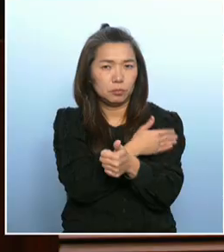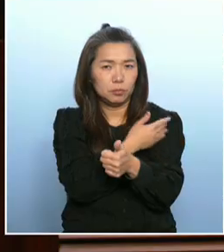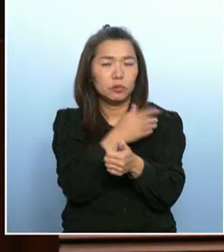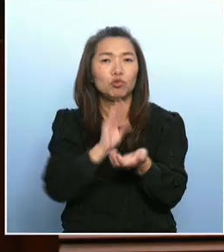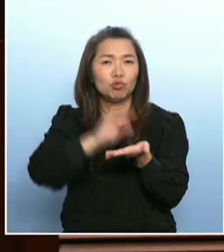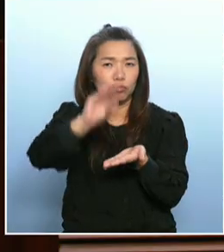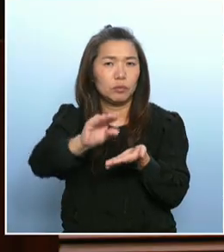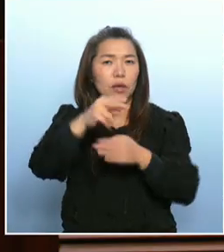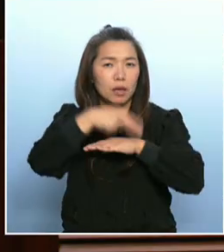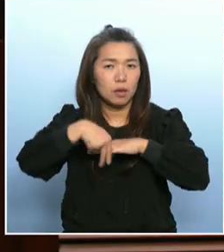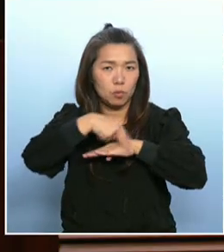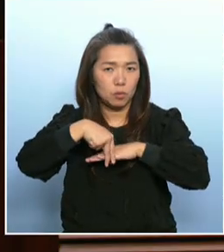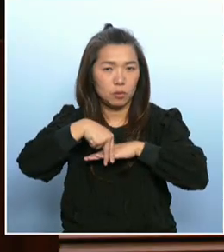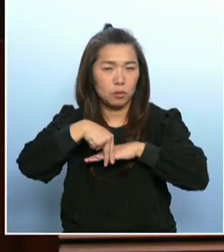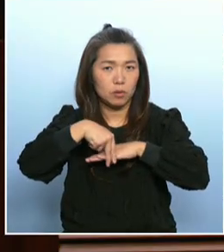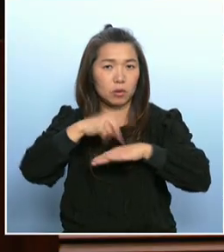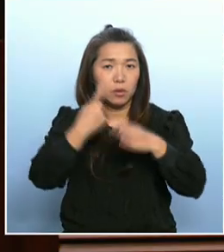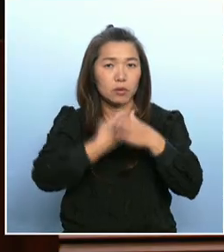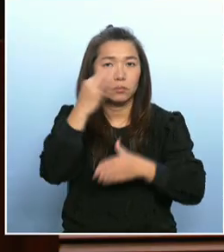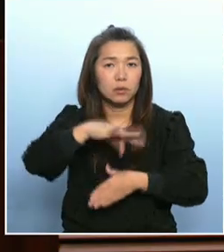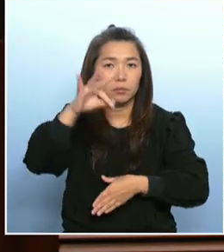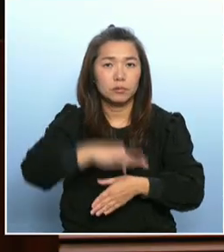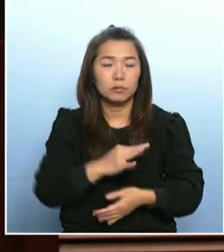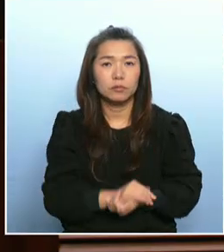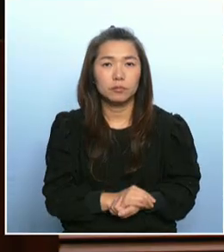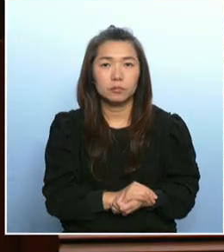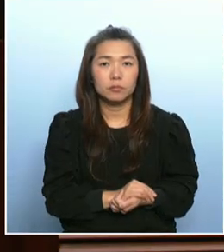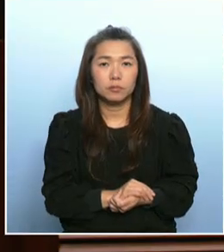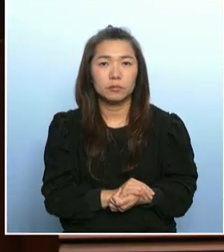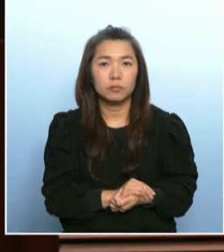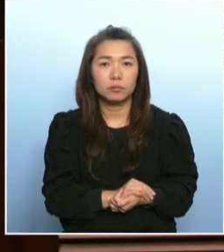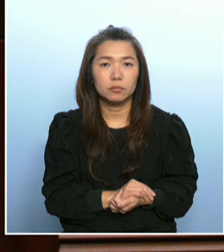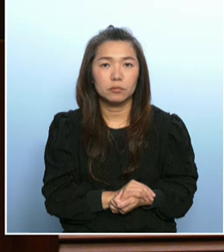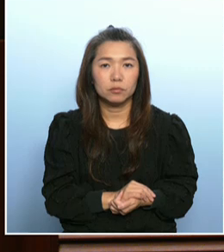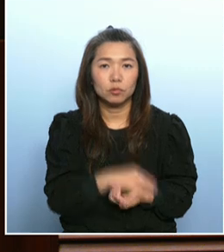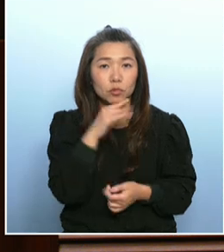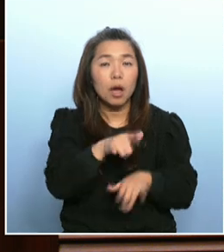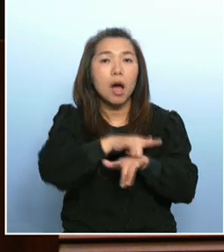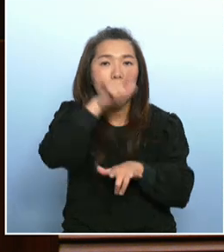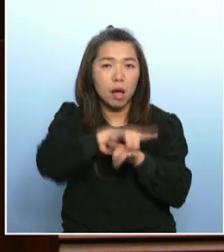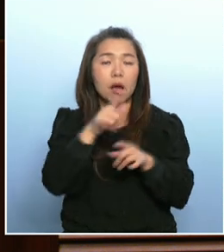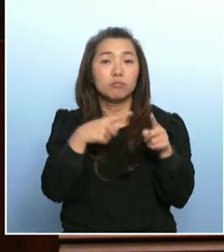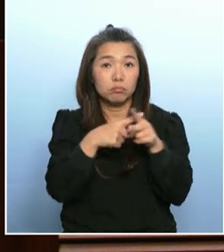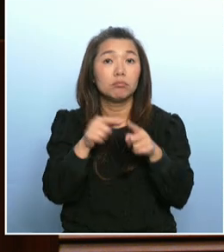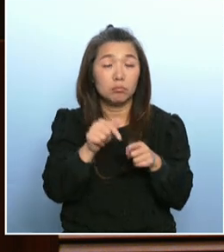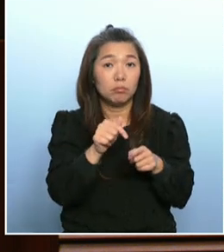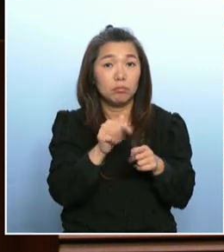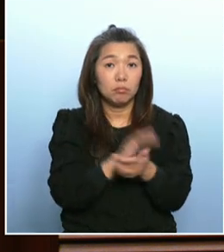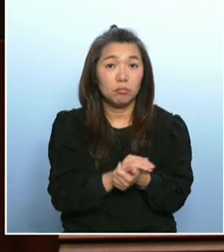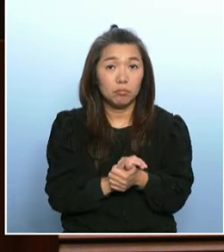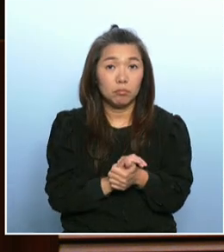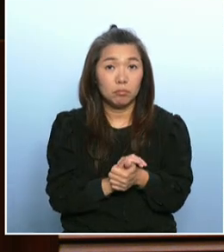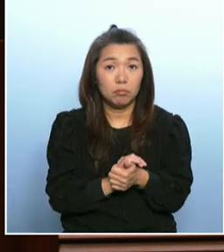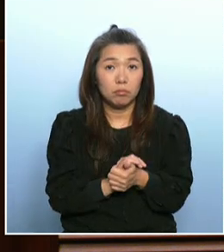I'd like to know more about this scheme on living allowance for low-income carers of persons with disabilities. The care allowance